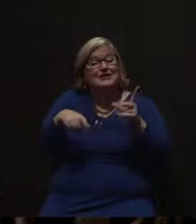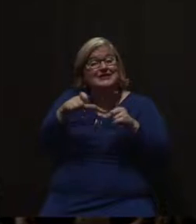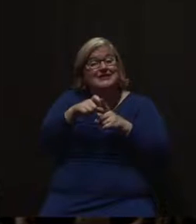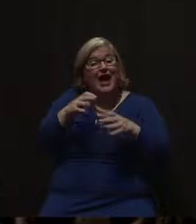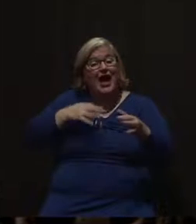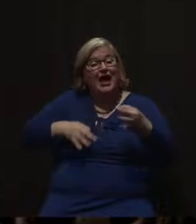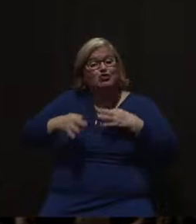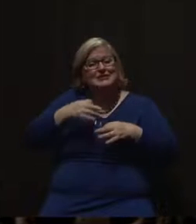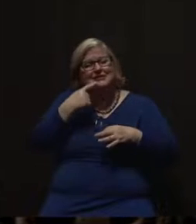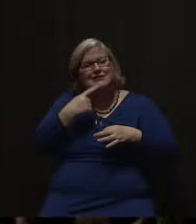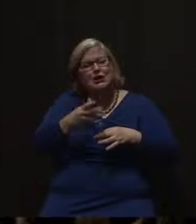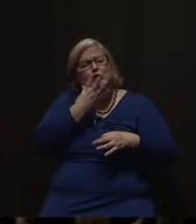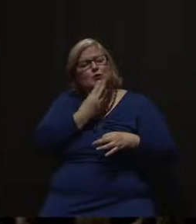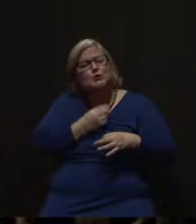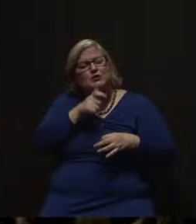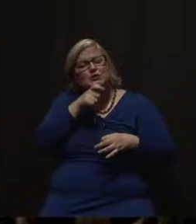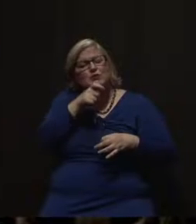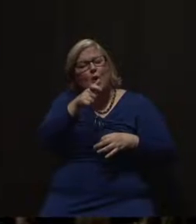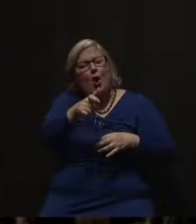we have to force people